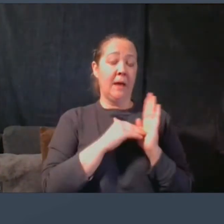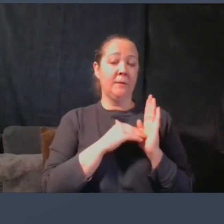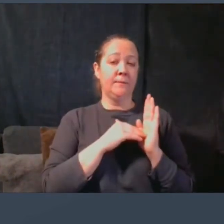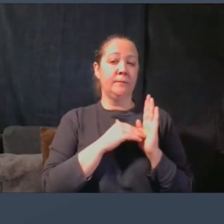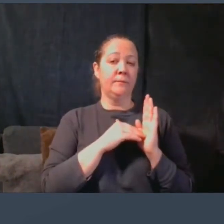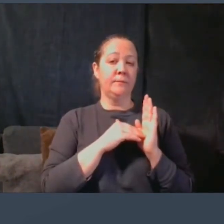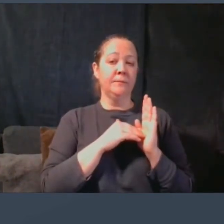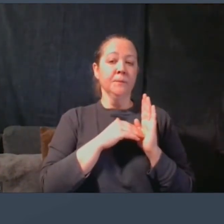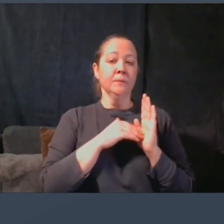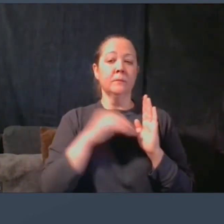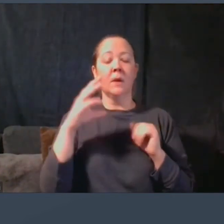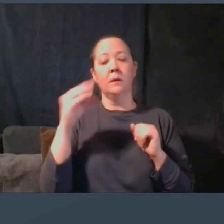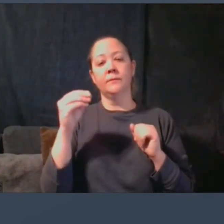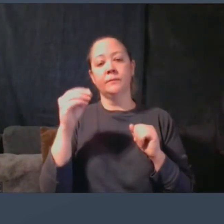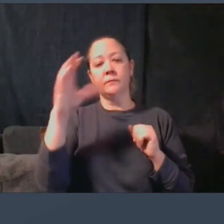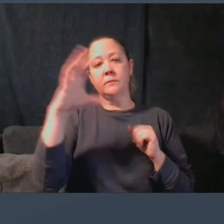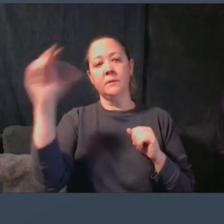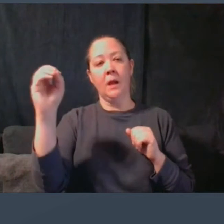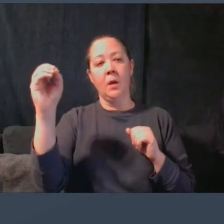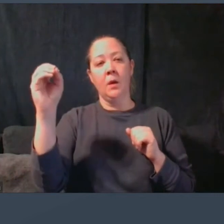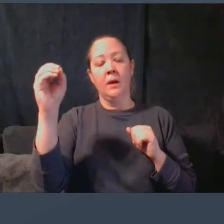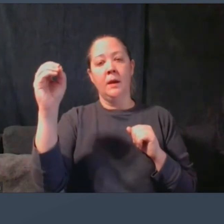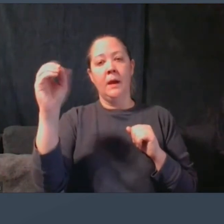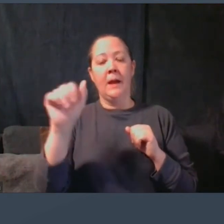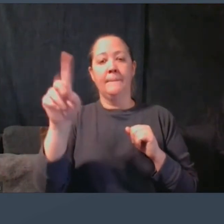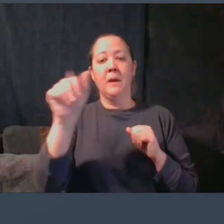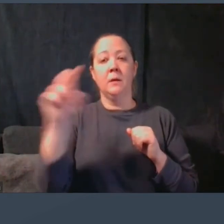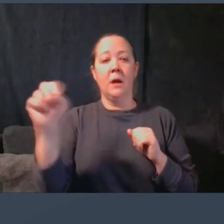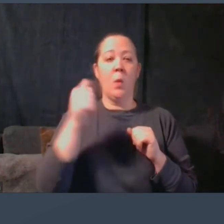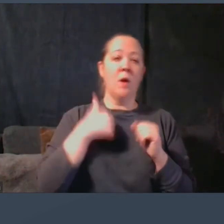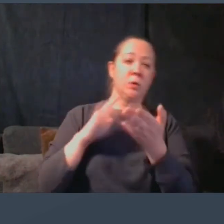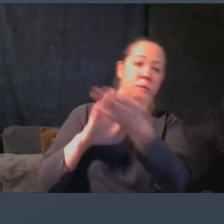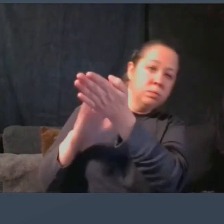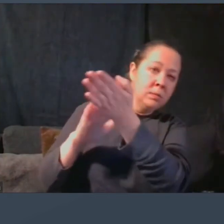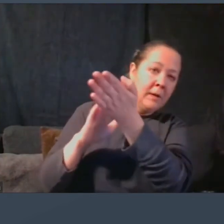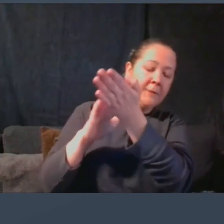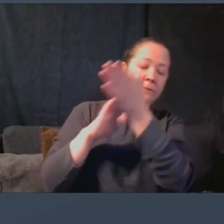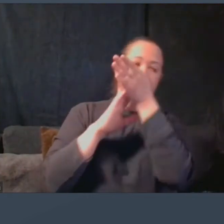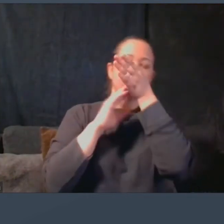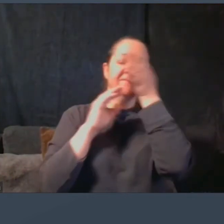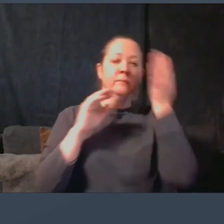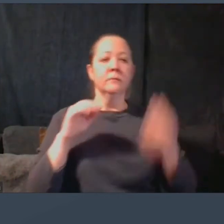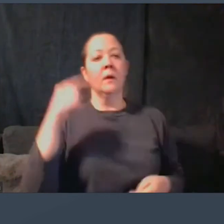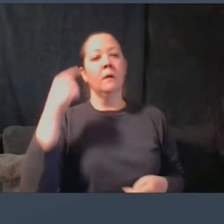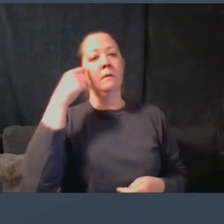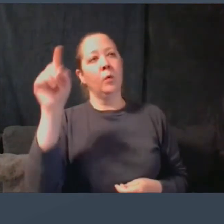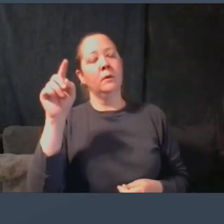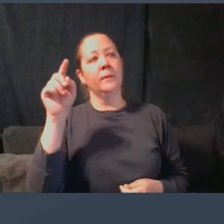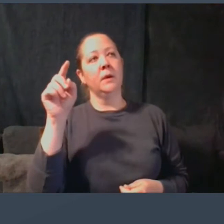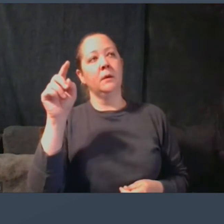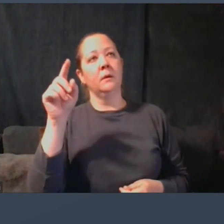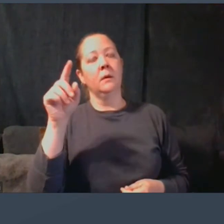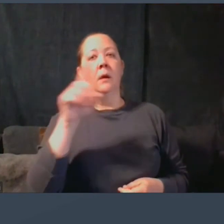Ruddy and County Administration and County Executive also Brooks. I want to commend her for being so